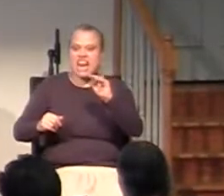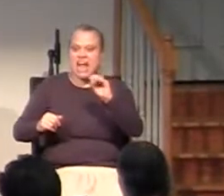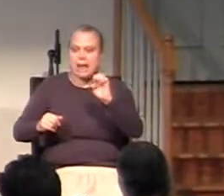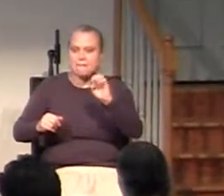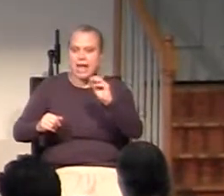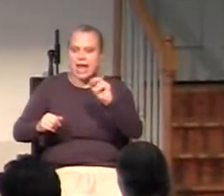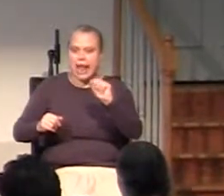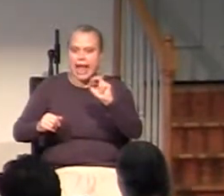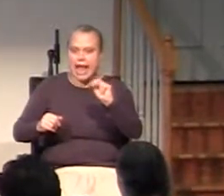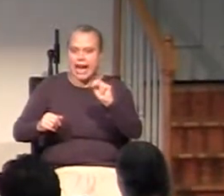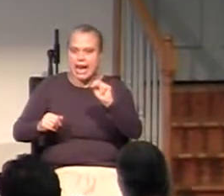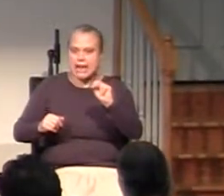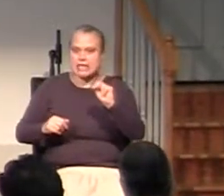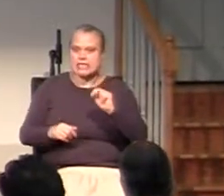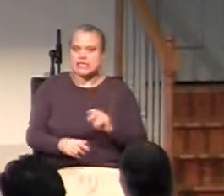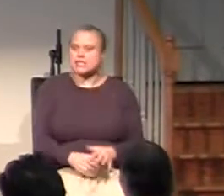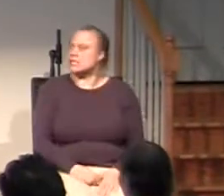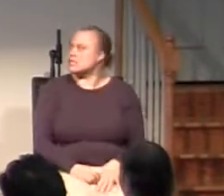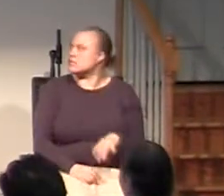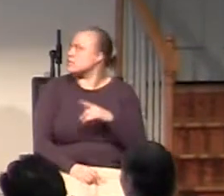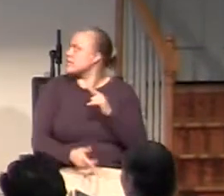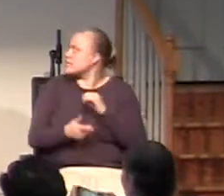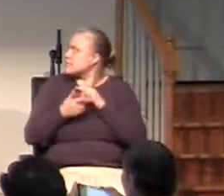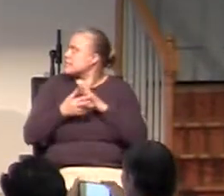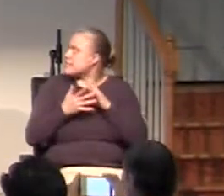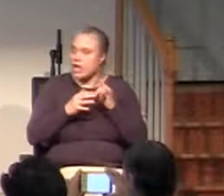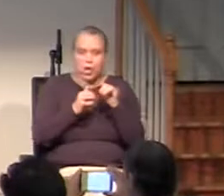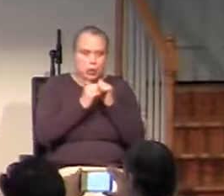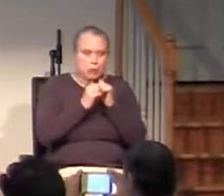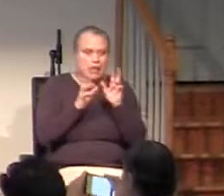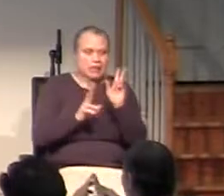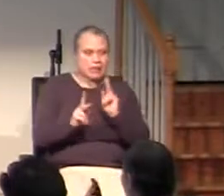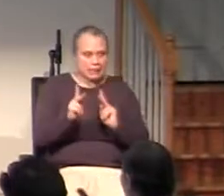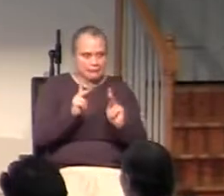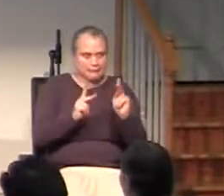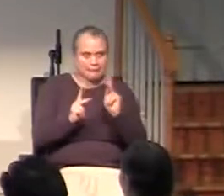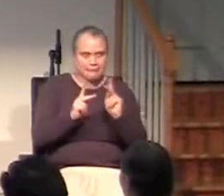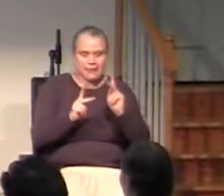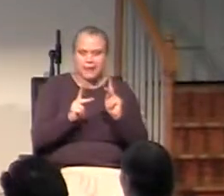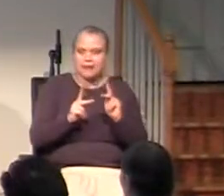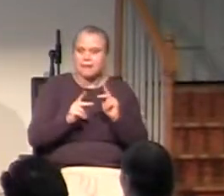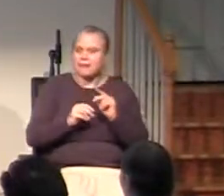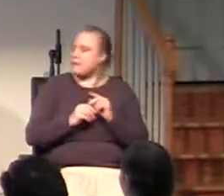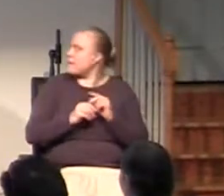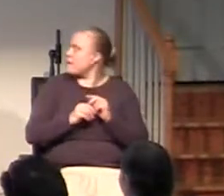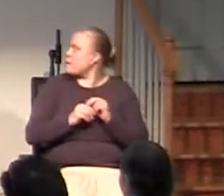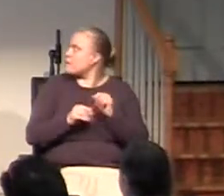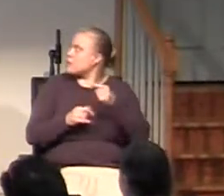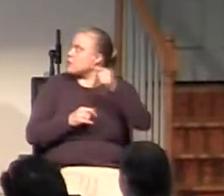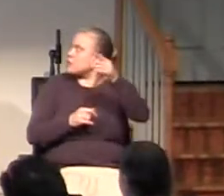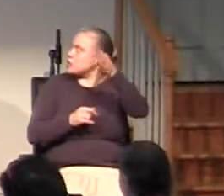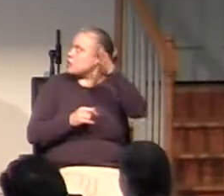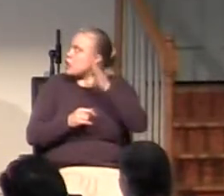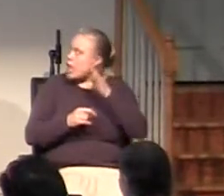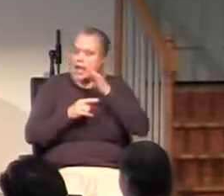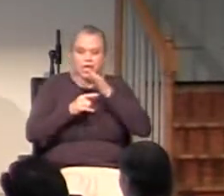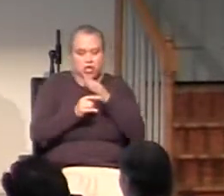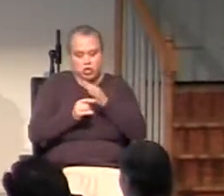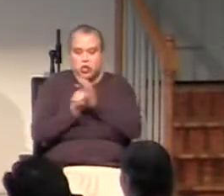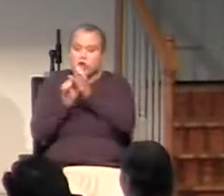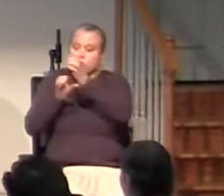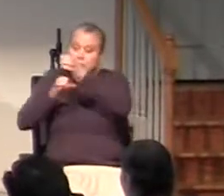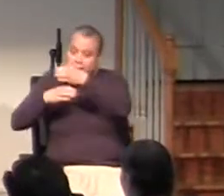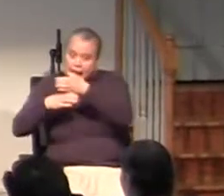studies with people. And for God, creation, sin, and atonement. It's kind of